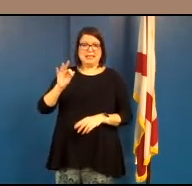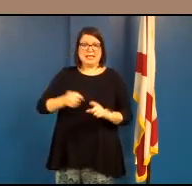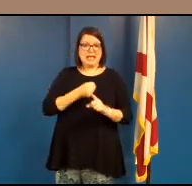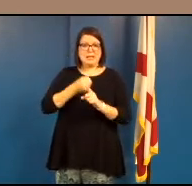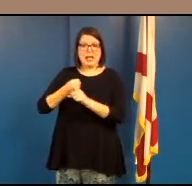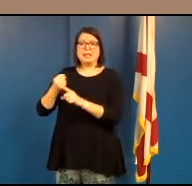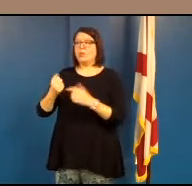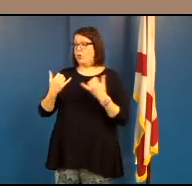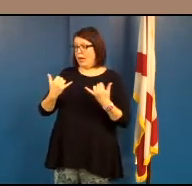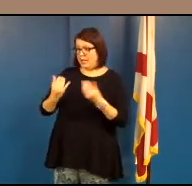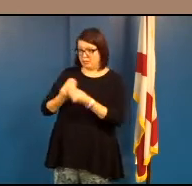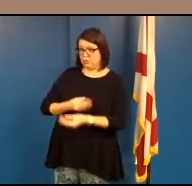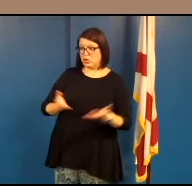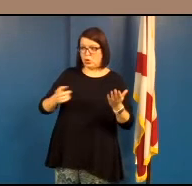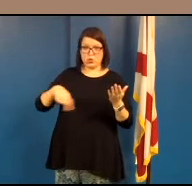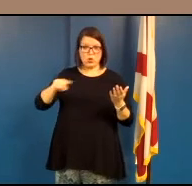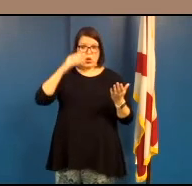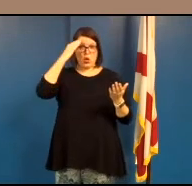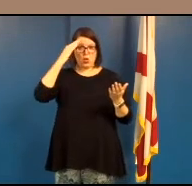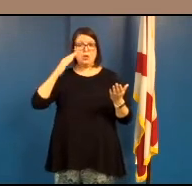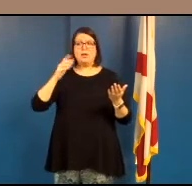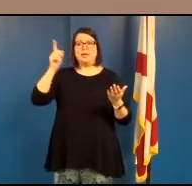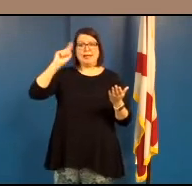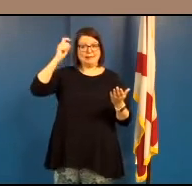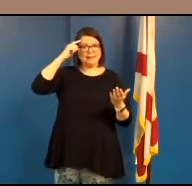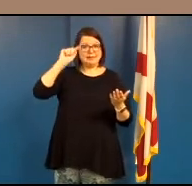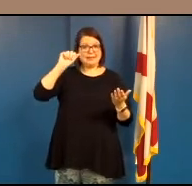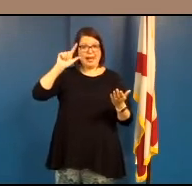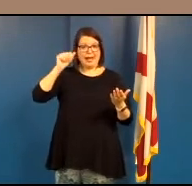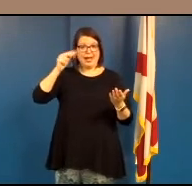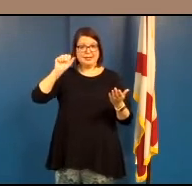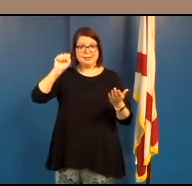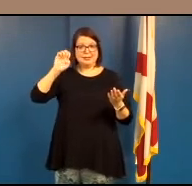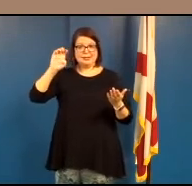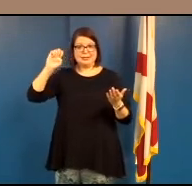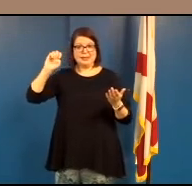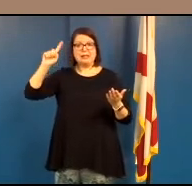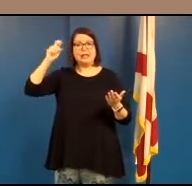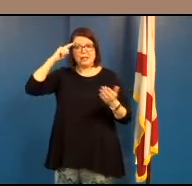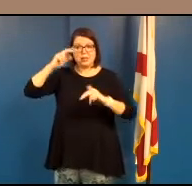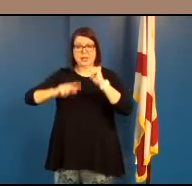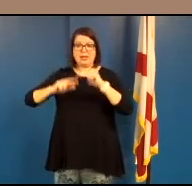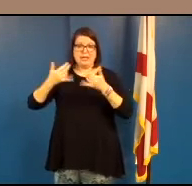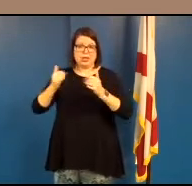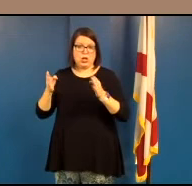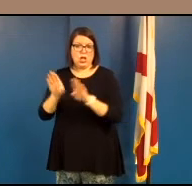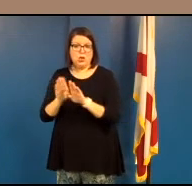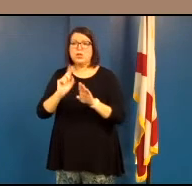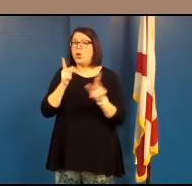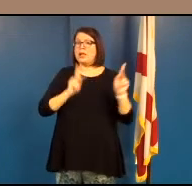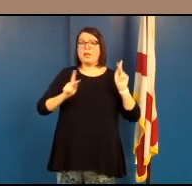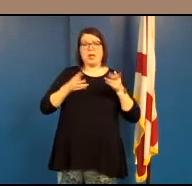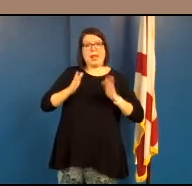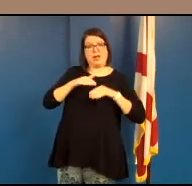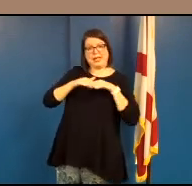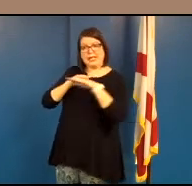complex is closed to the public. The only people that are allowed in the Capitol right now for organizational session are members and one guest of